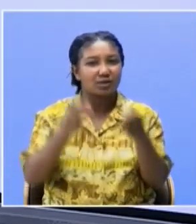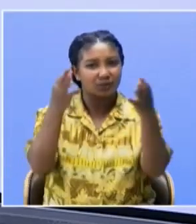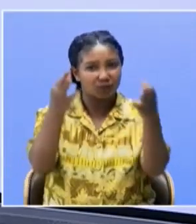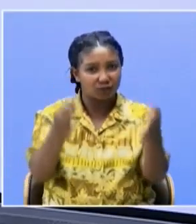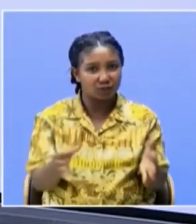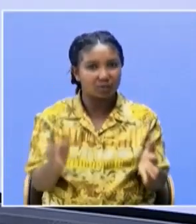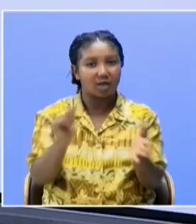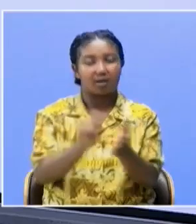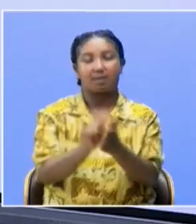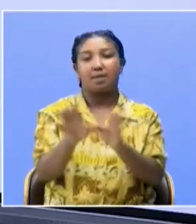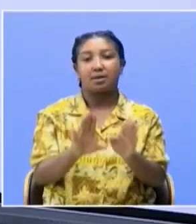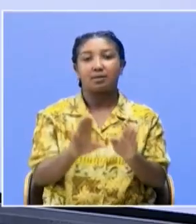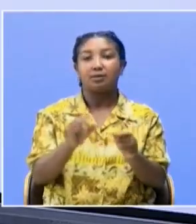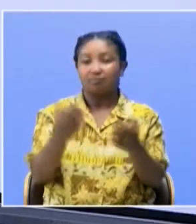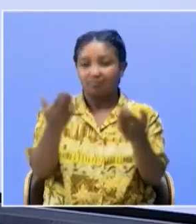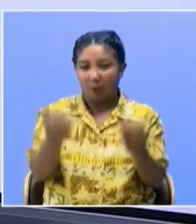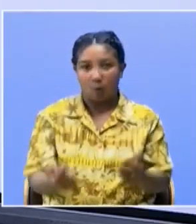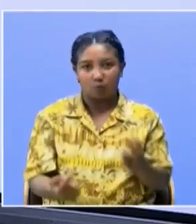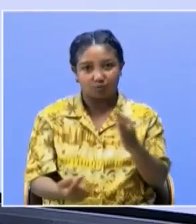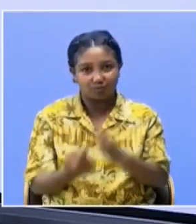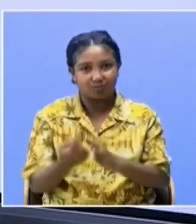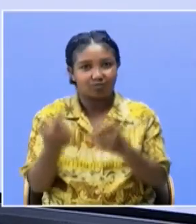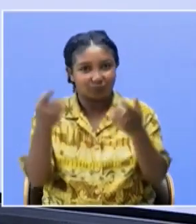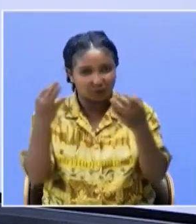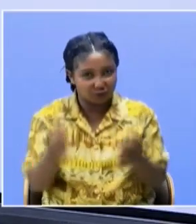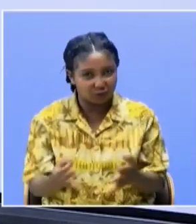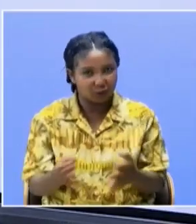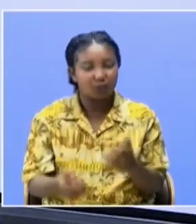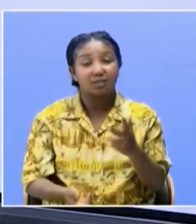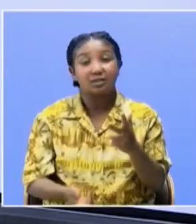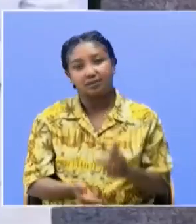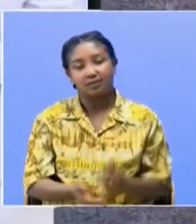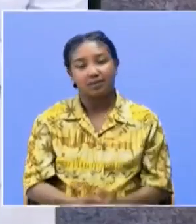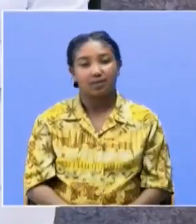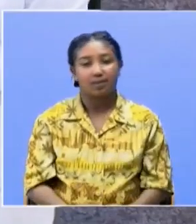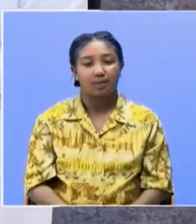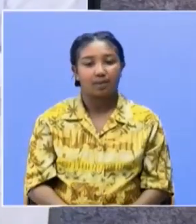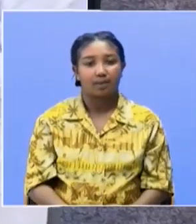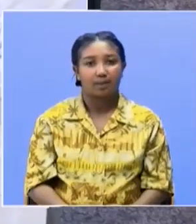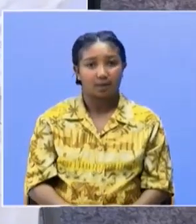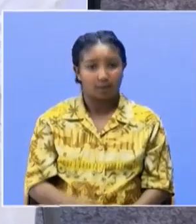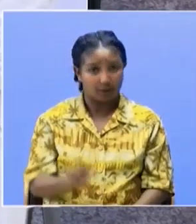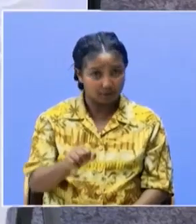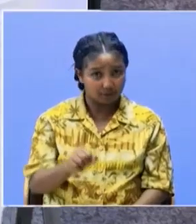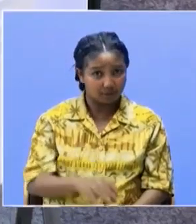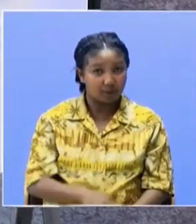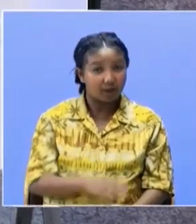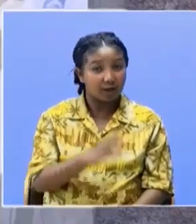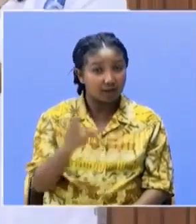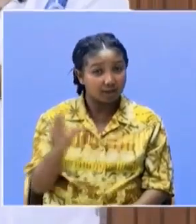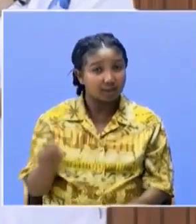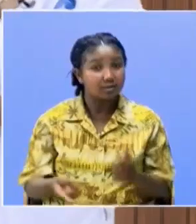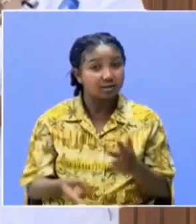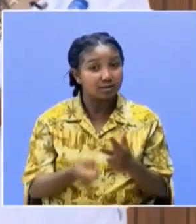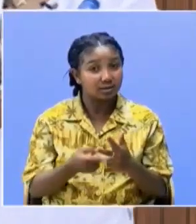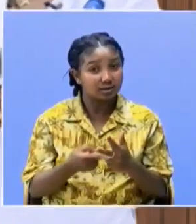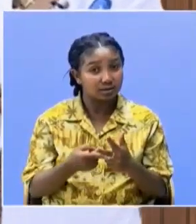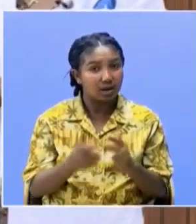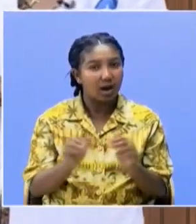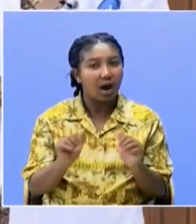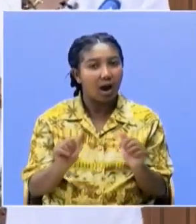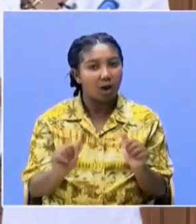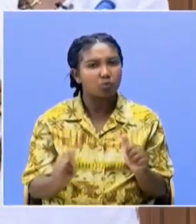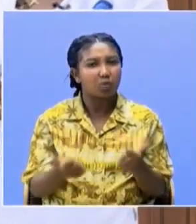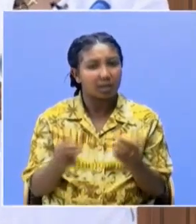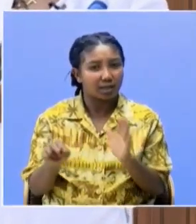that are made at the moment of speaking and for future facts, right? And the other case is how to make